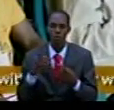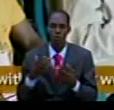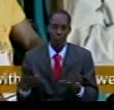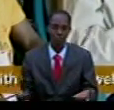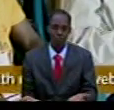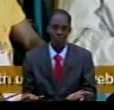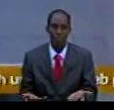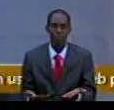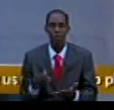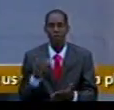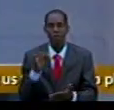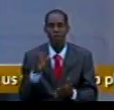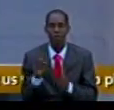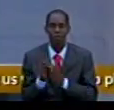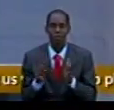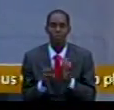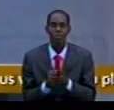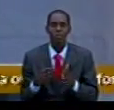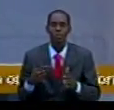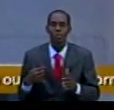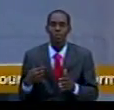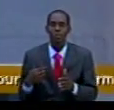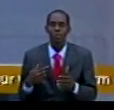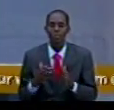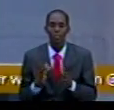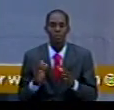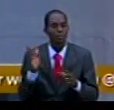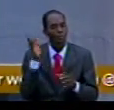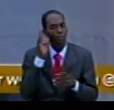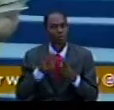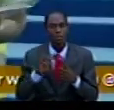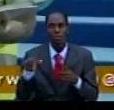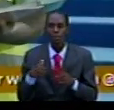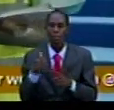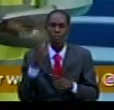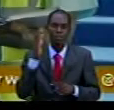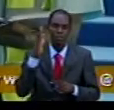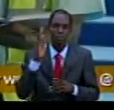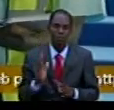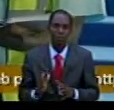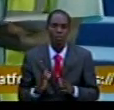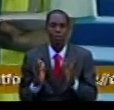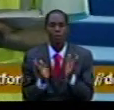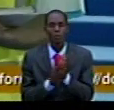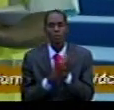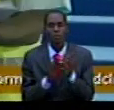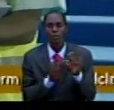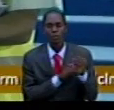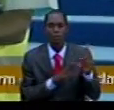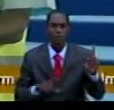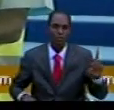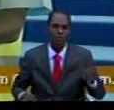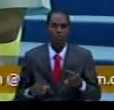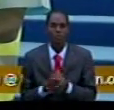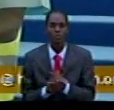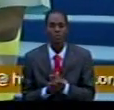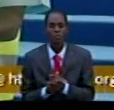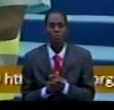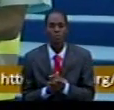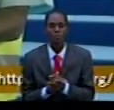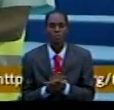now. Let's listen to another testifier. Praise the Lord. This is